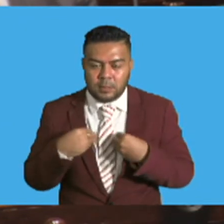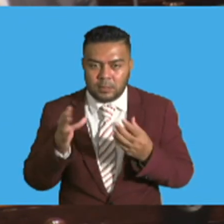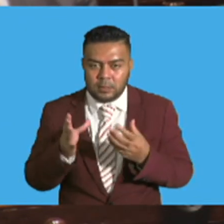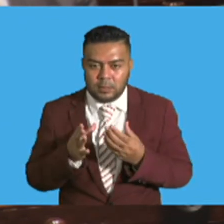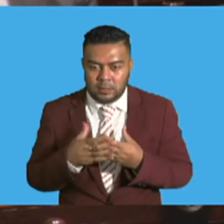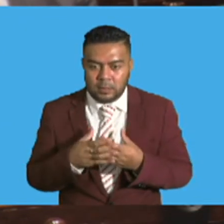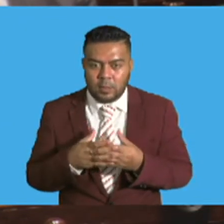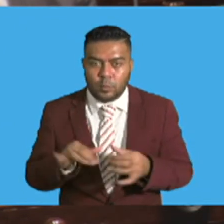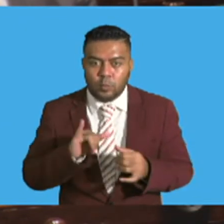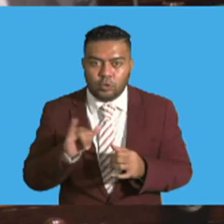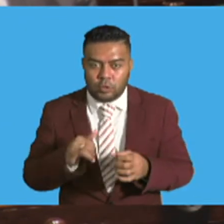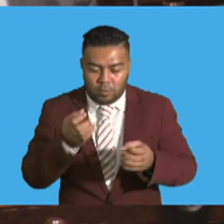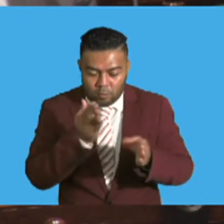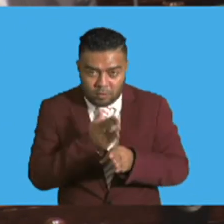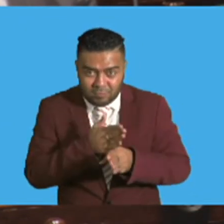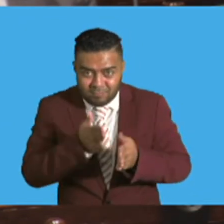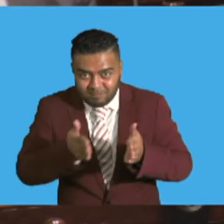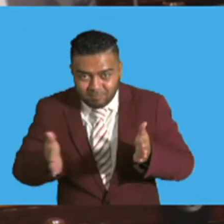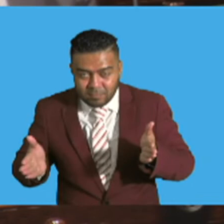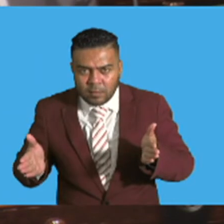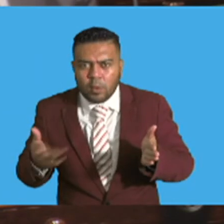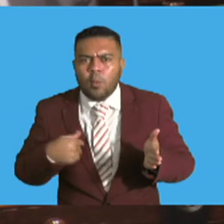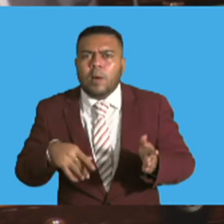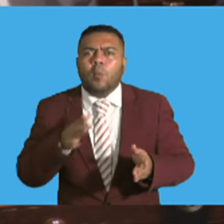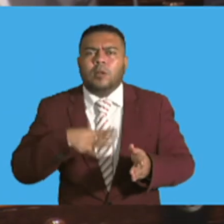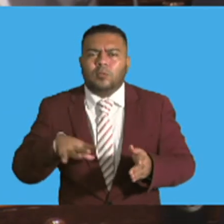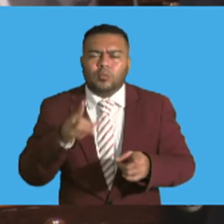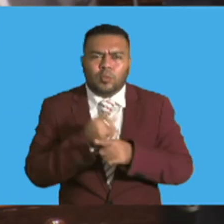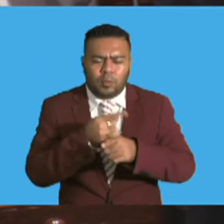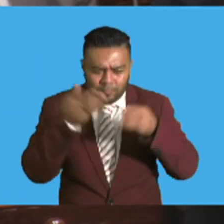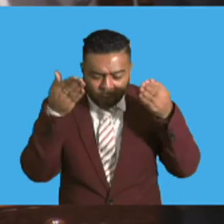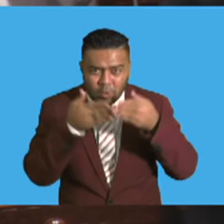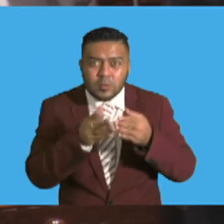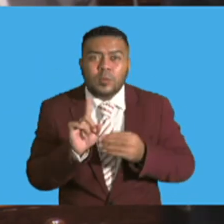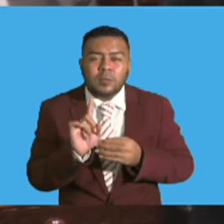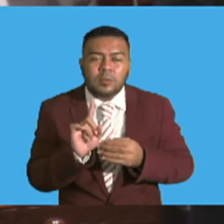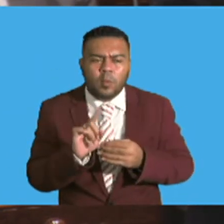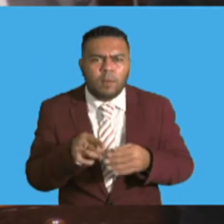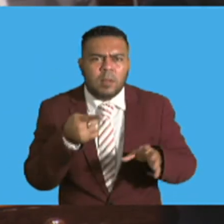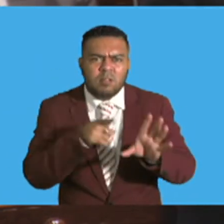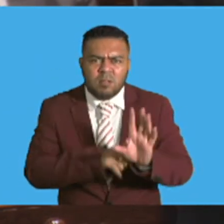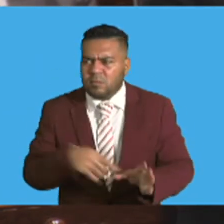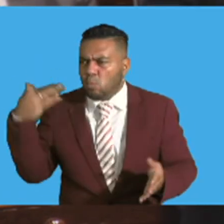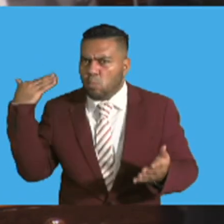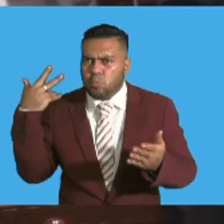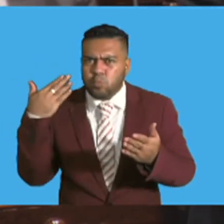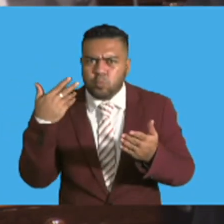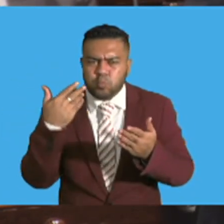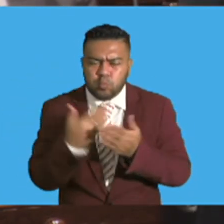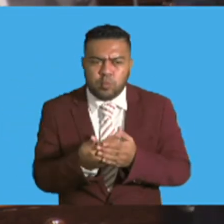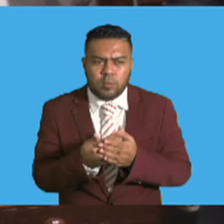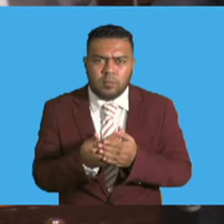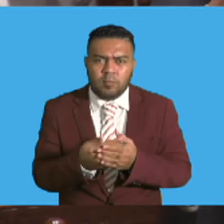in. And also, Mr. Speaker, sir, just to highlight, there have been years where FRCS has actually exceeded